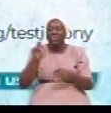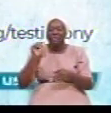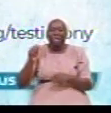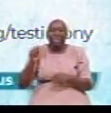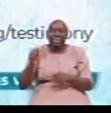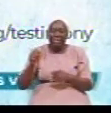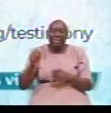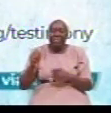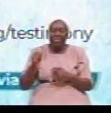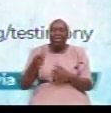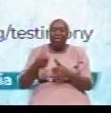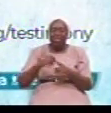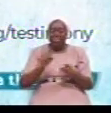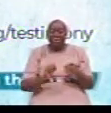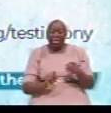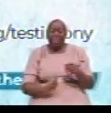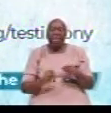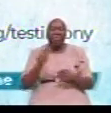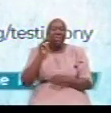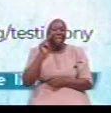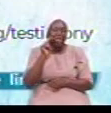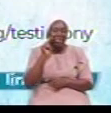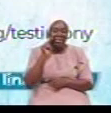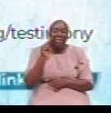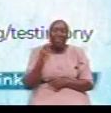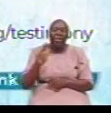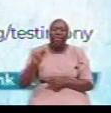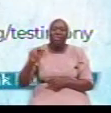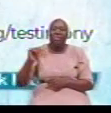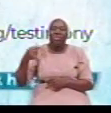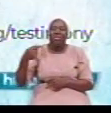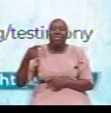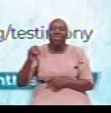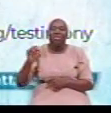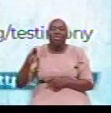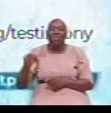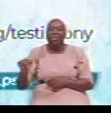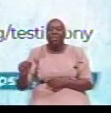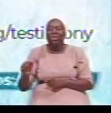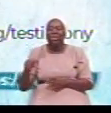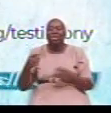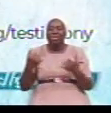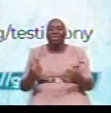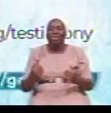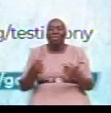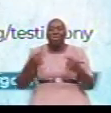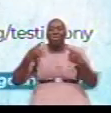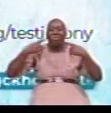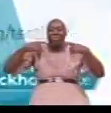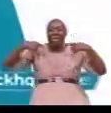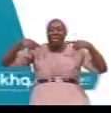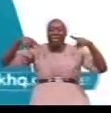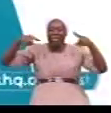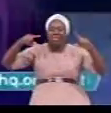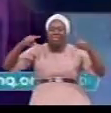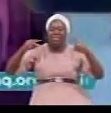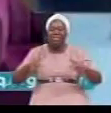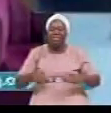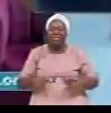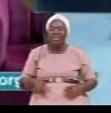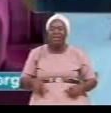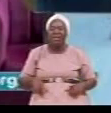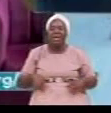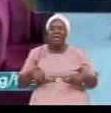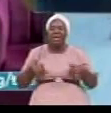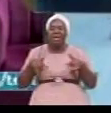from South Nigeria, Calabar, now broadcasting live.